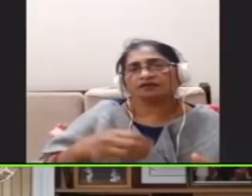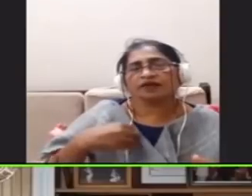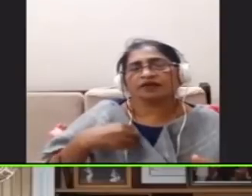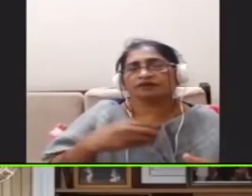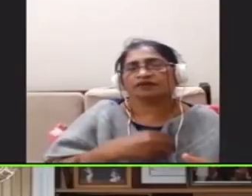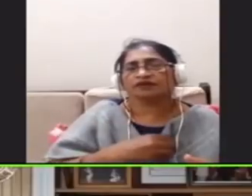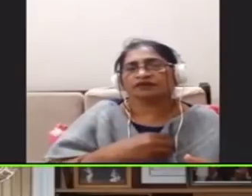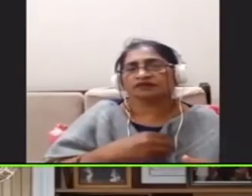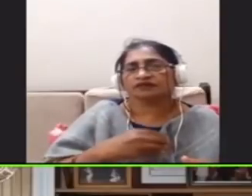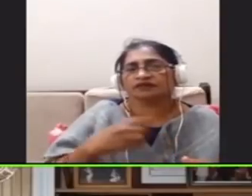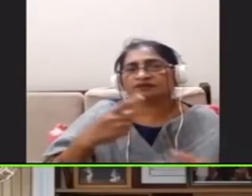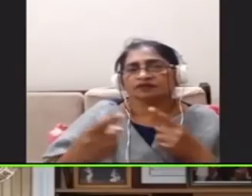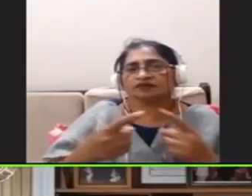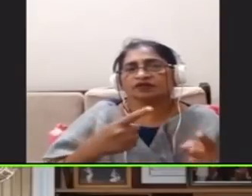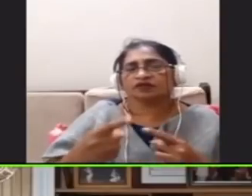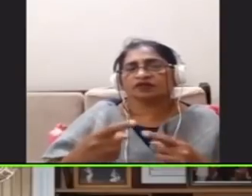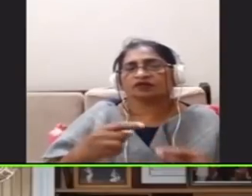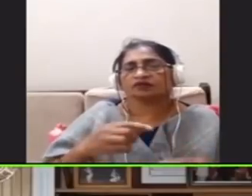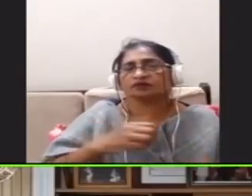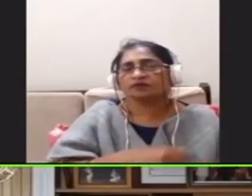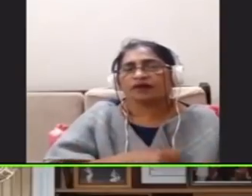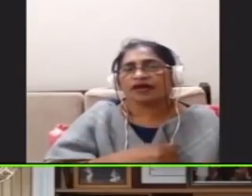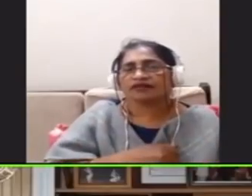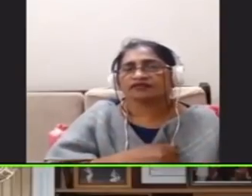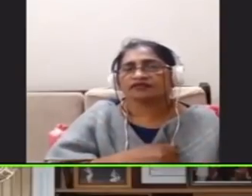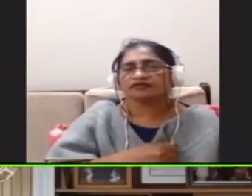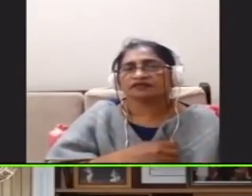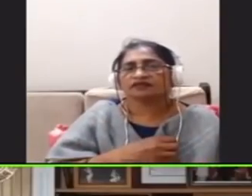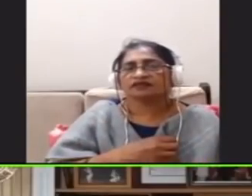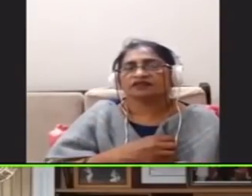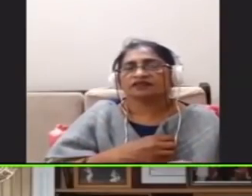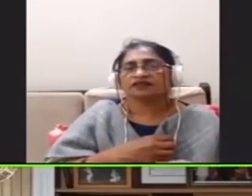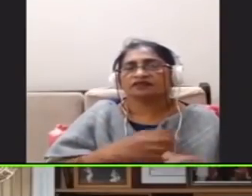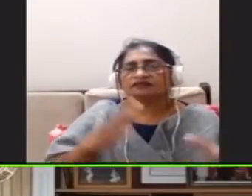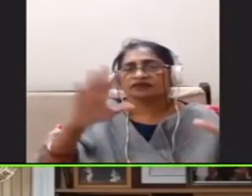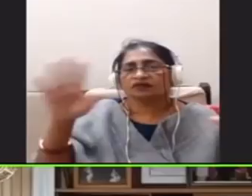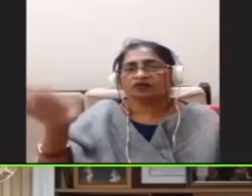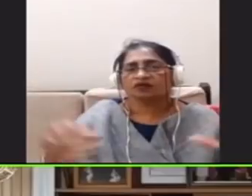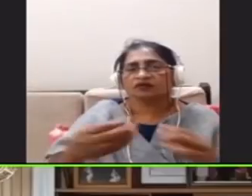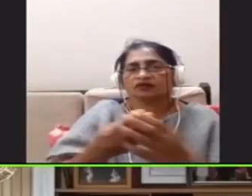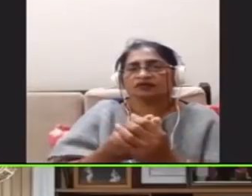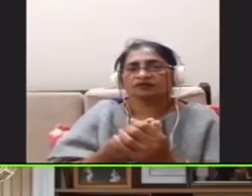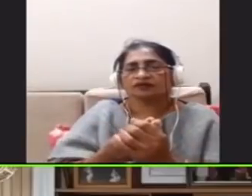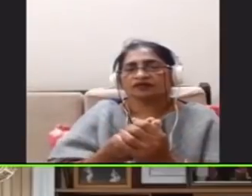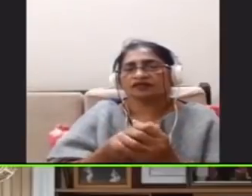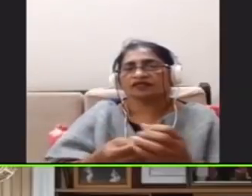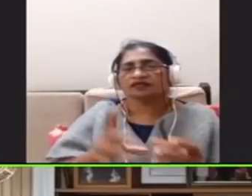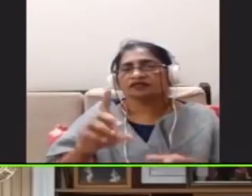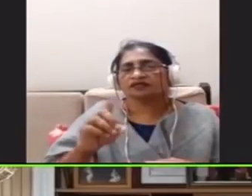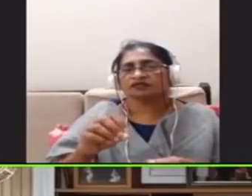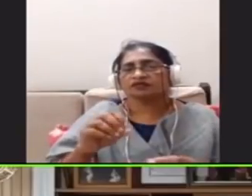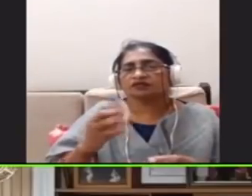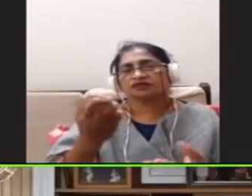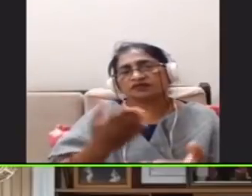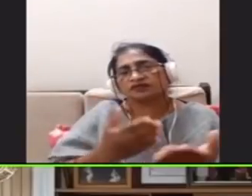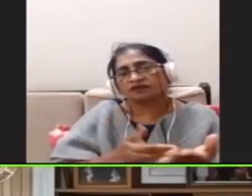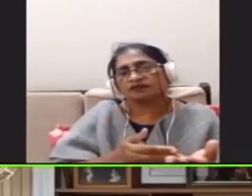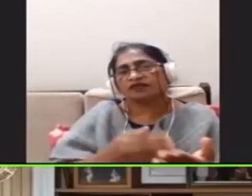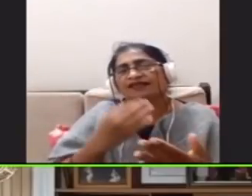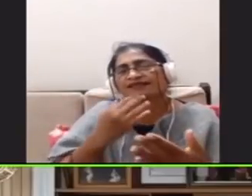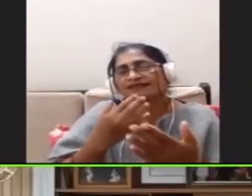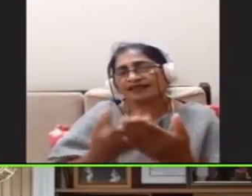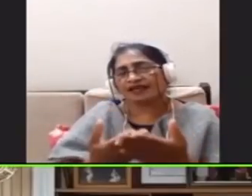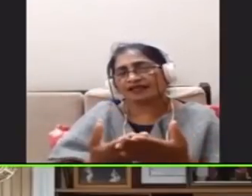panel talking about their passion. So if we all can come together and do something, it'll be wonderful. So once again, thank you for